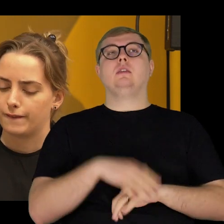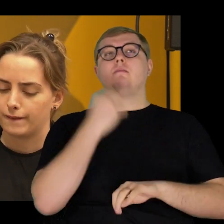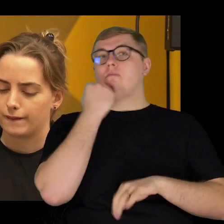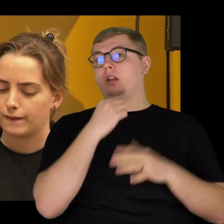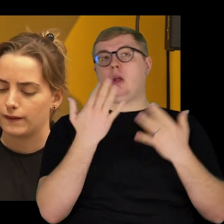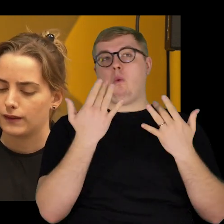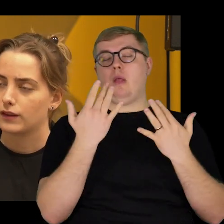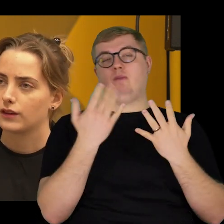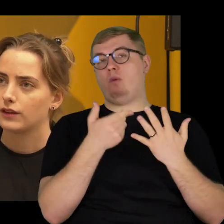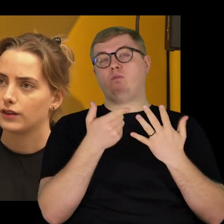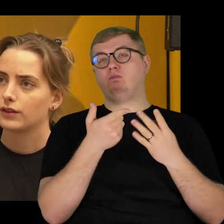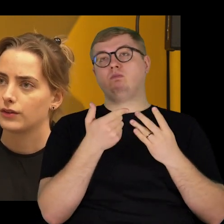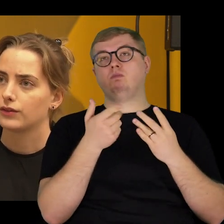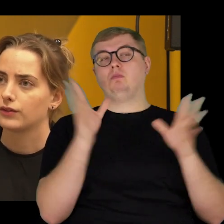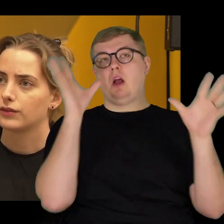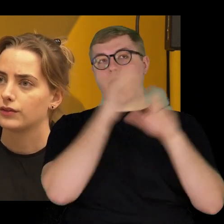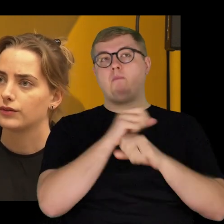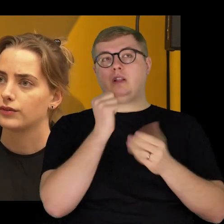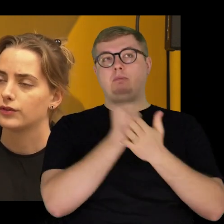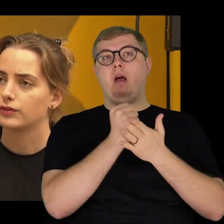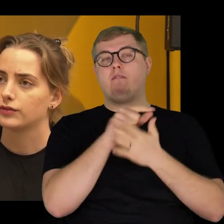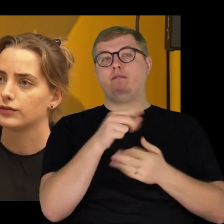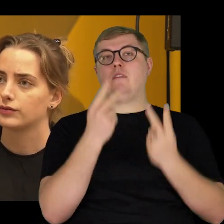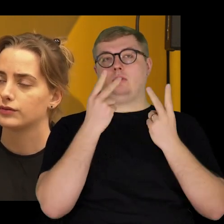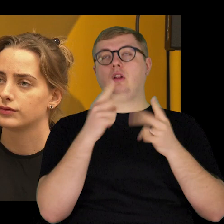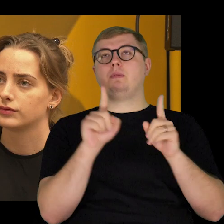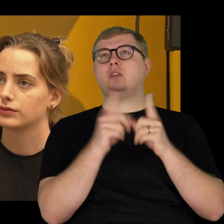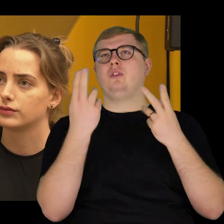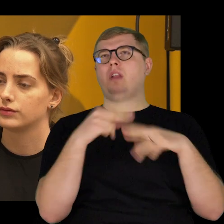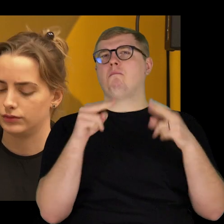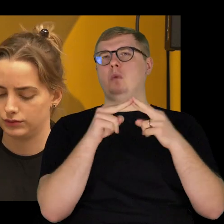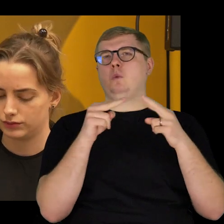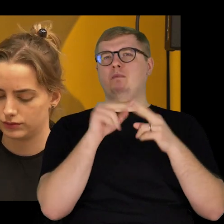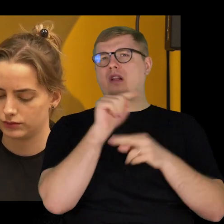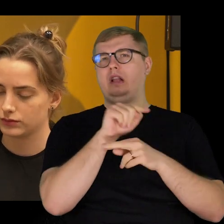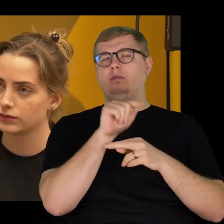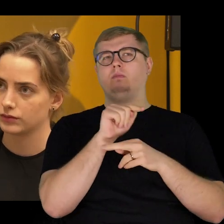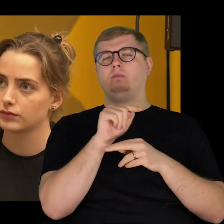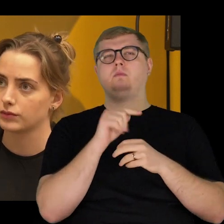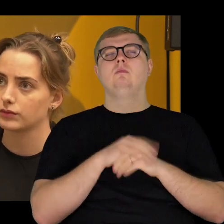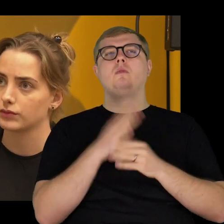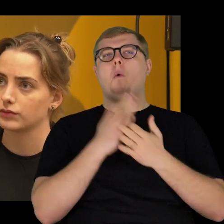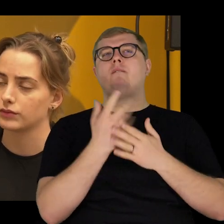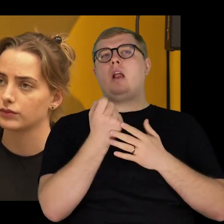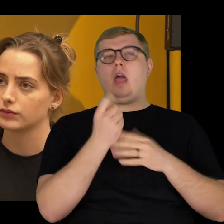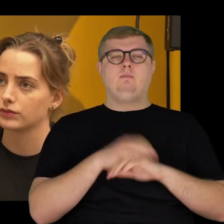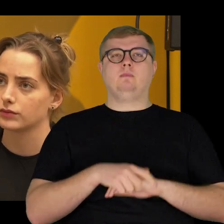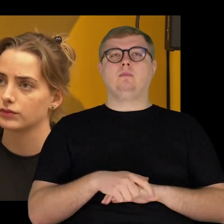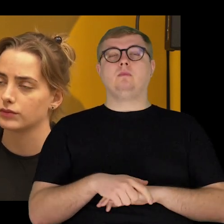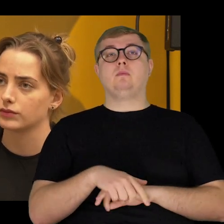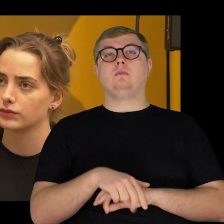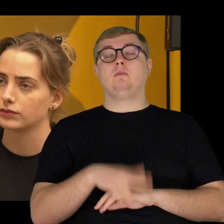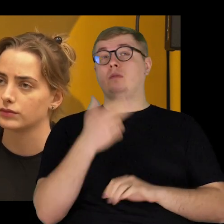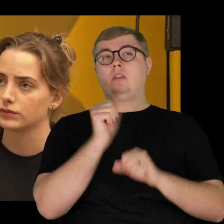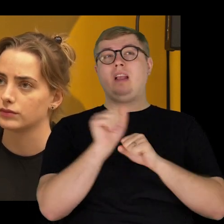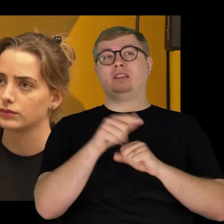blind to the fact that it's a complete fallacy. It's just an instant, and it's not